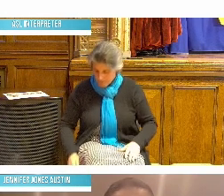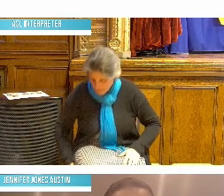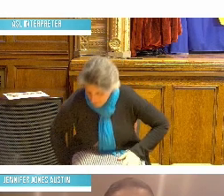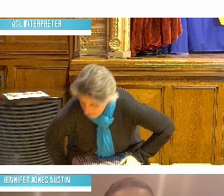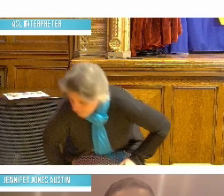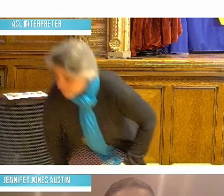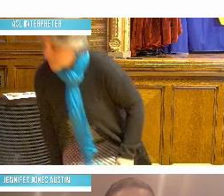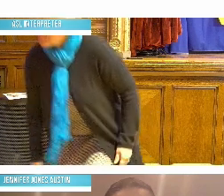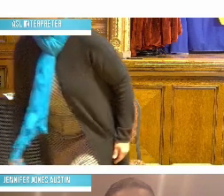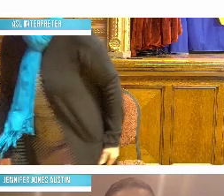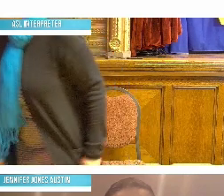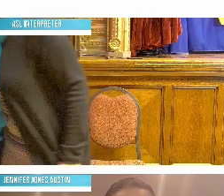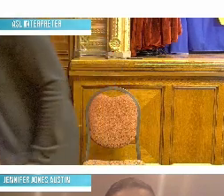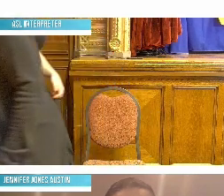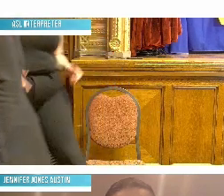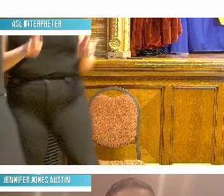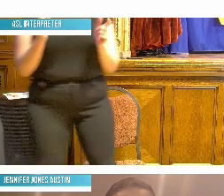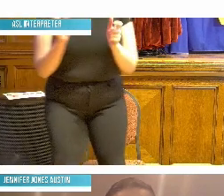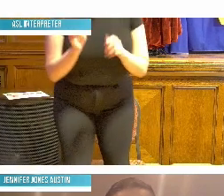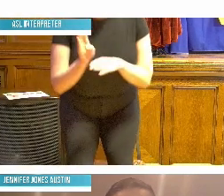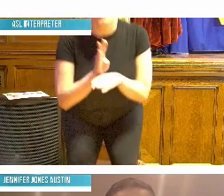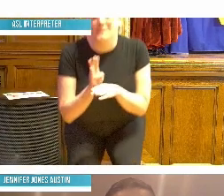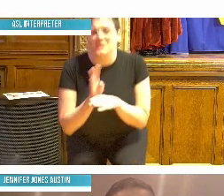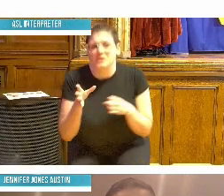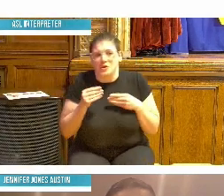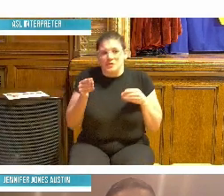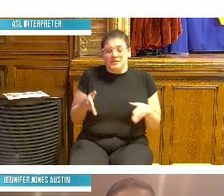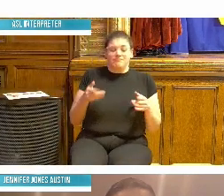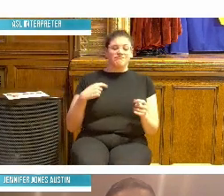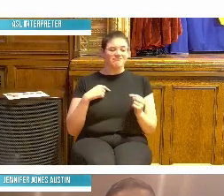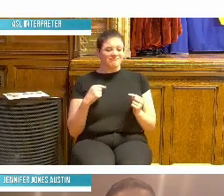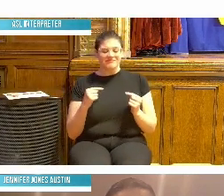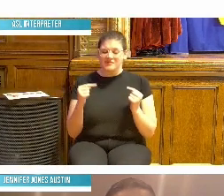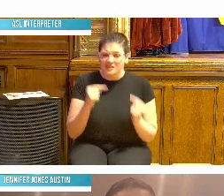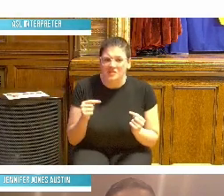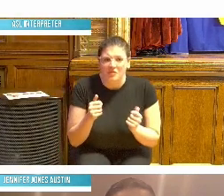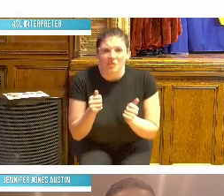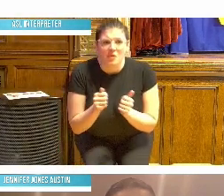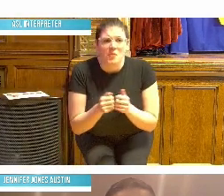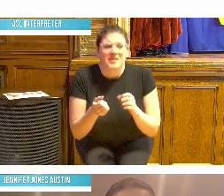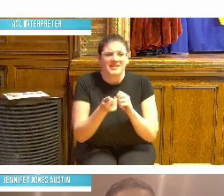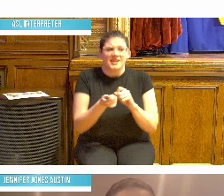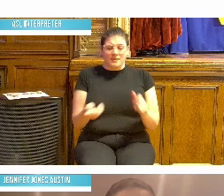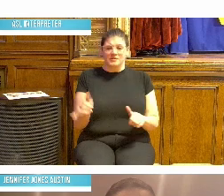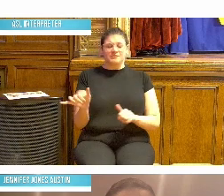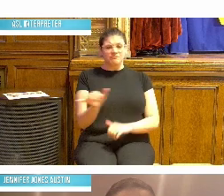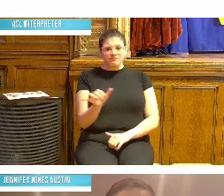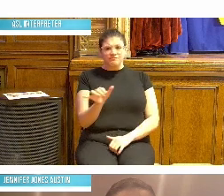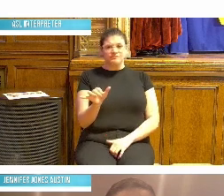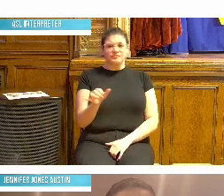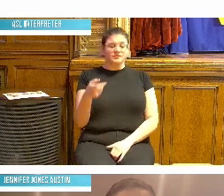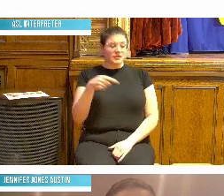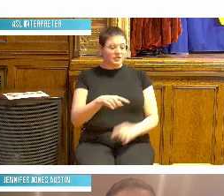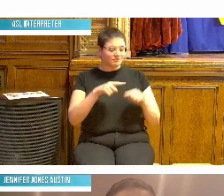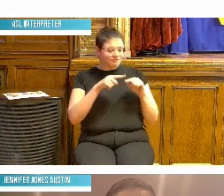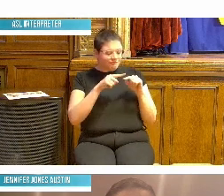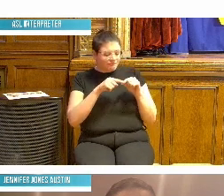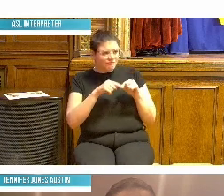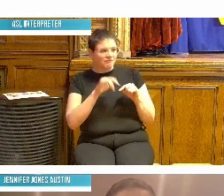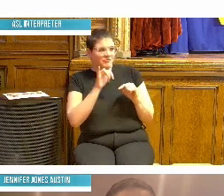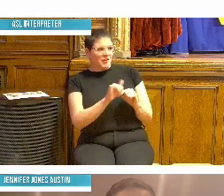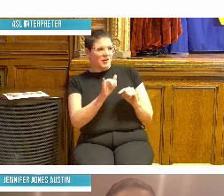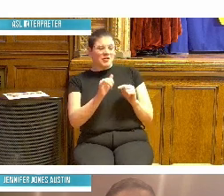Small business owners also suffered damages. Many, particularly those dependent on a neighborhood clientele built up over years,